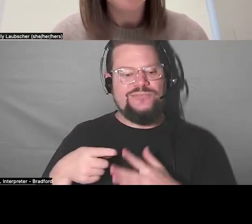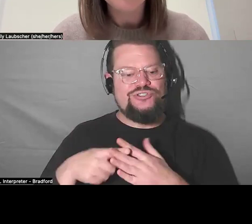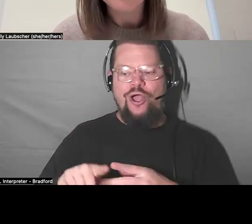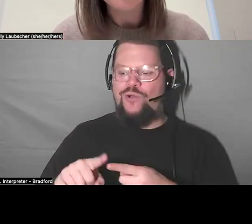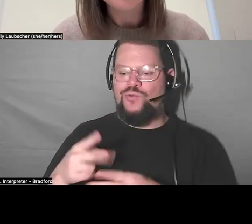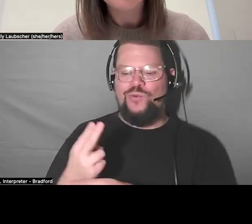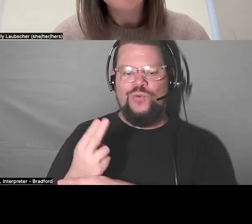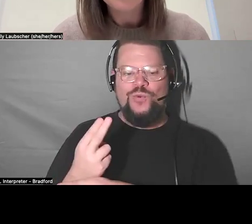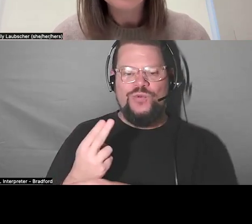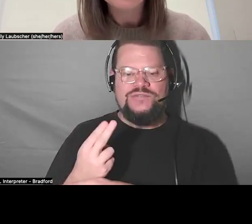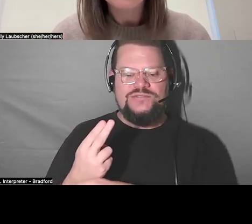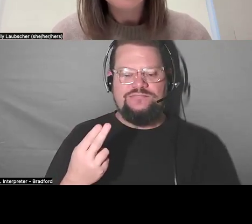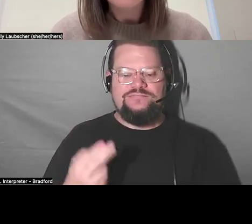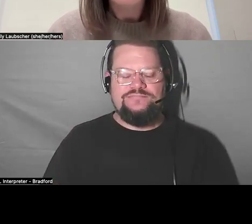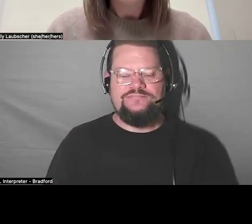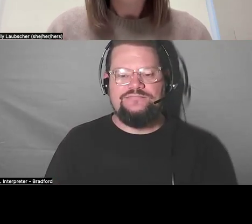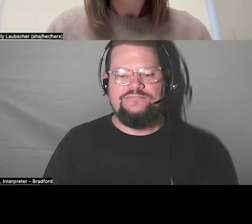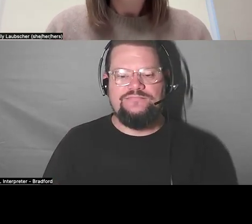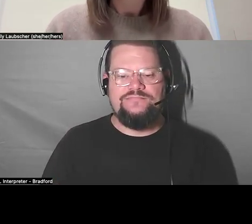expressively.